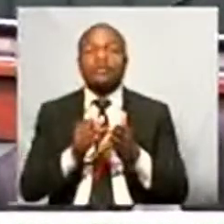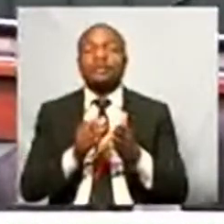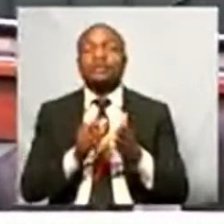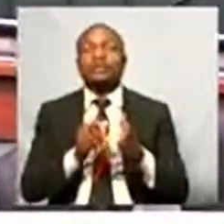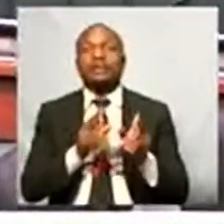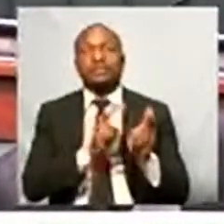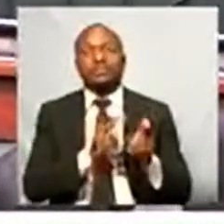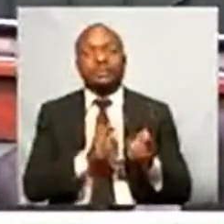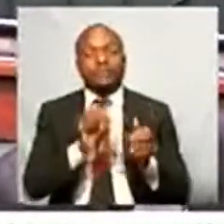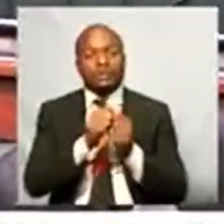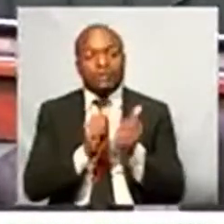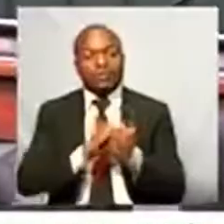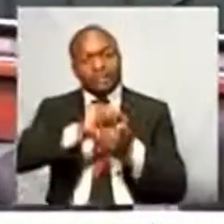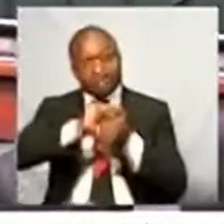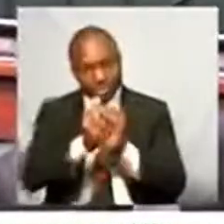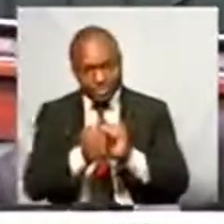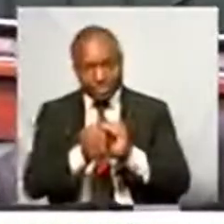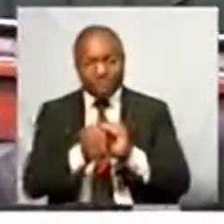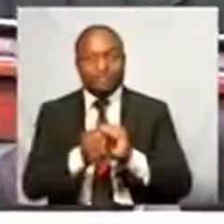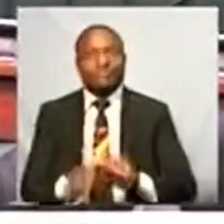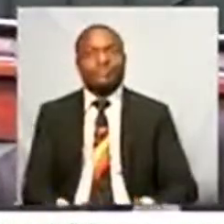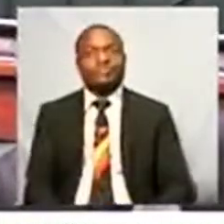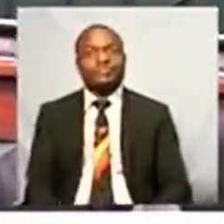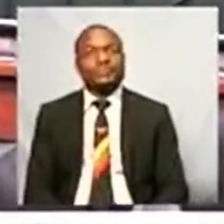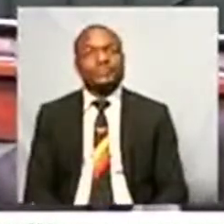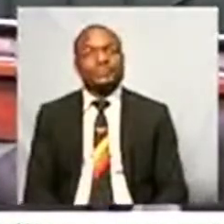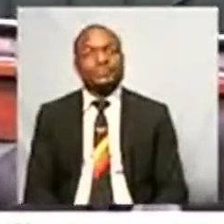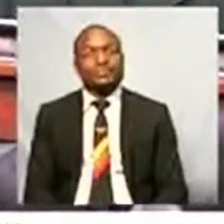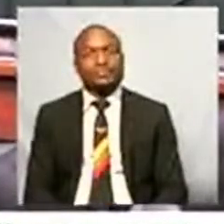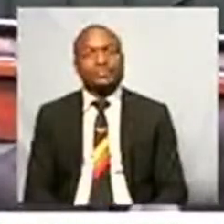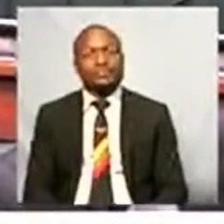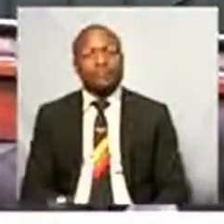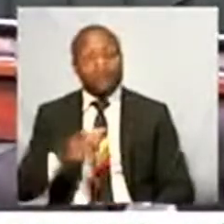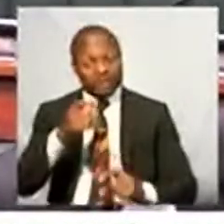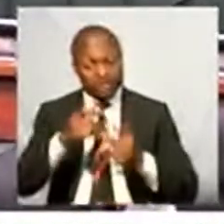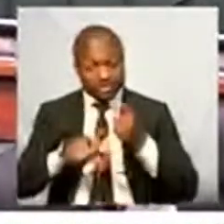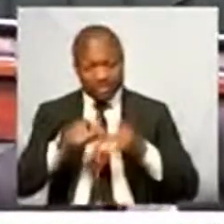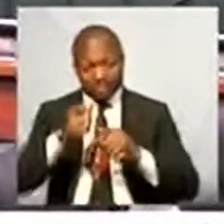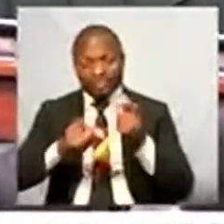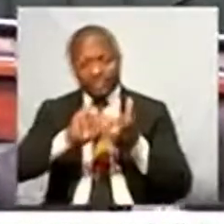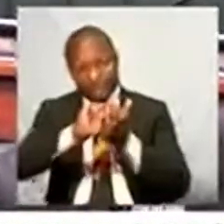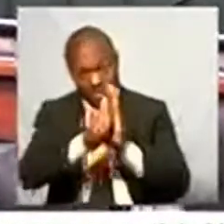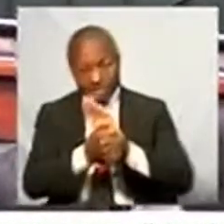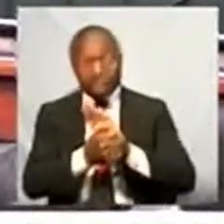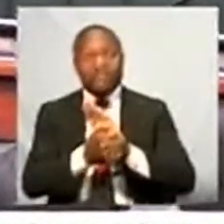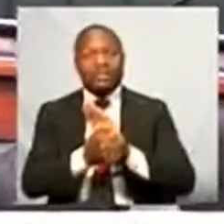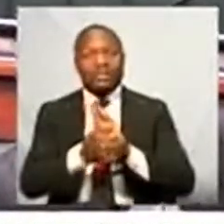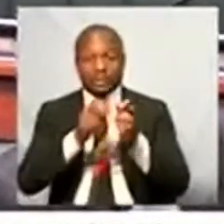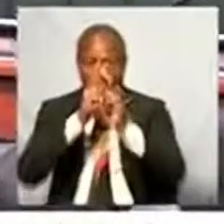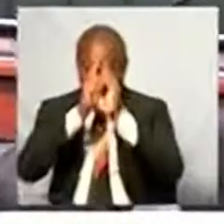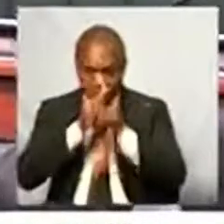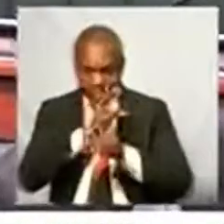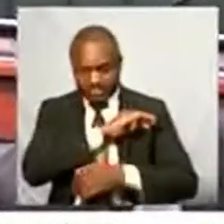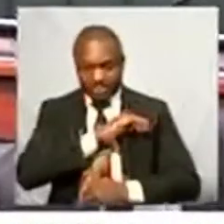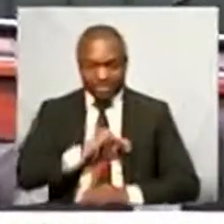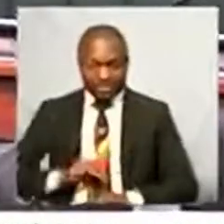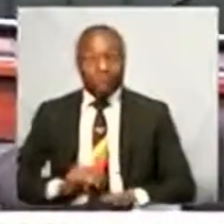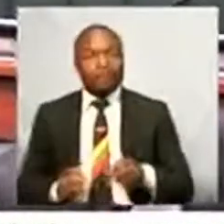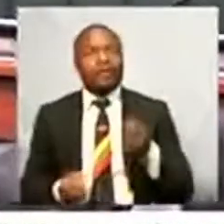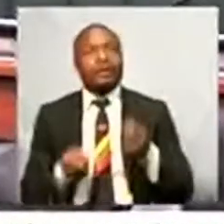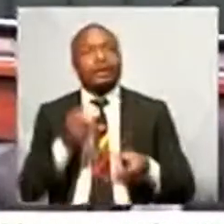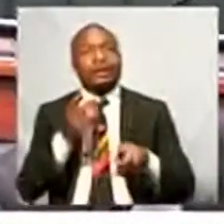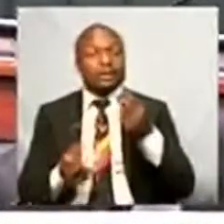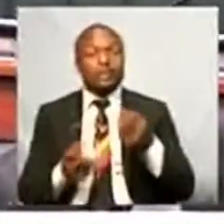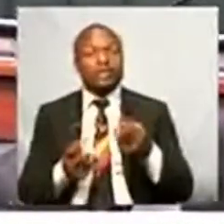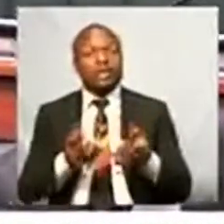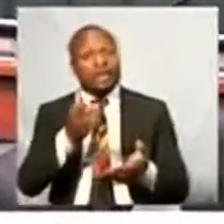which are expected in 2026. The Disability Act, as Honourable Member for Kawata said,